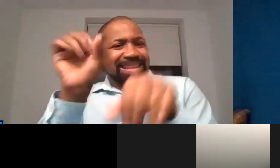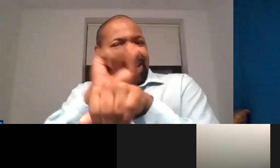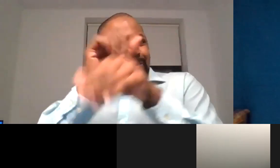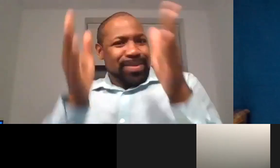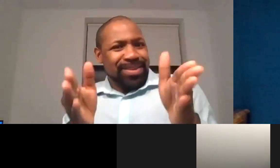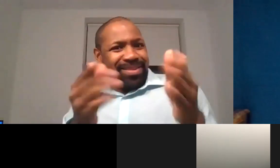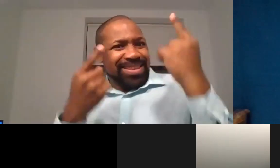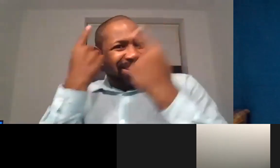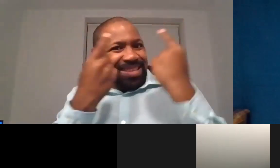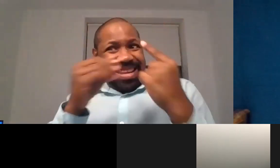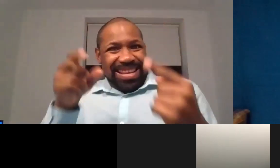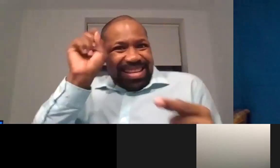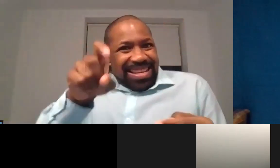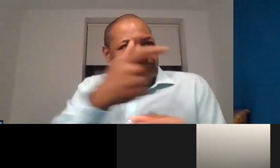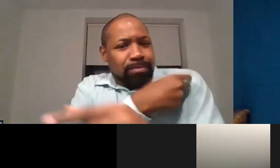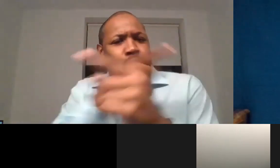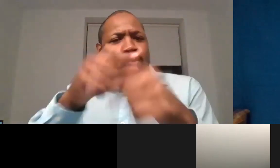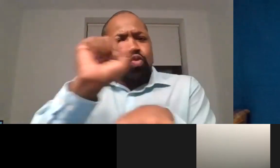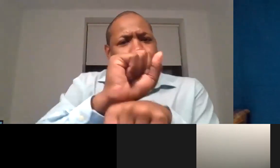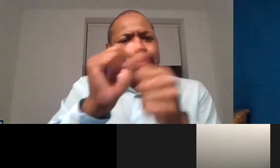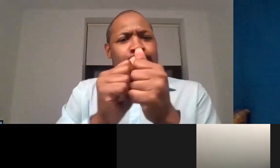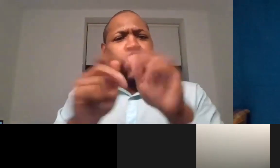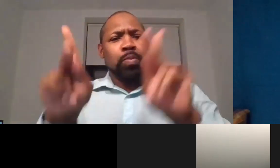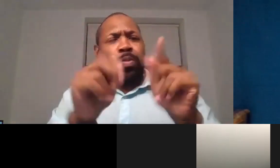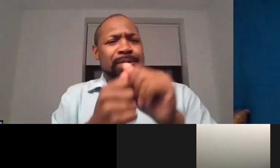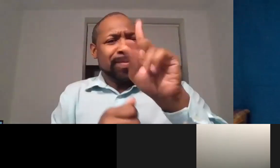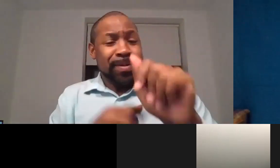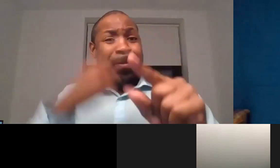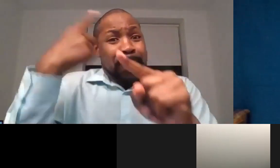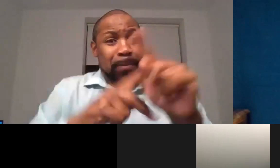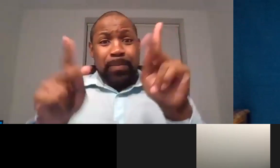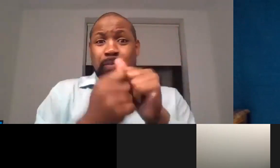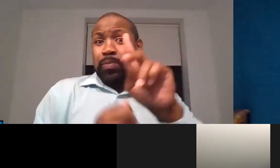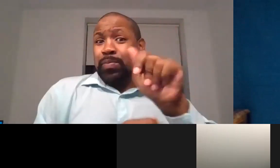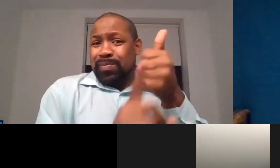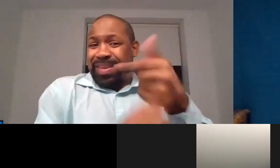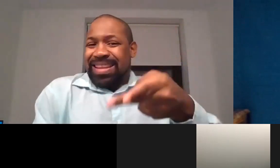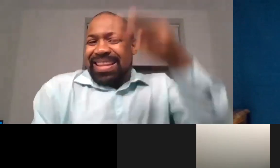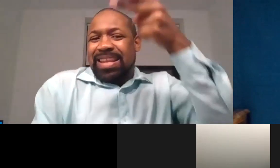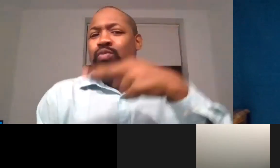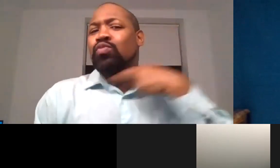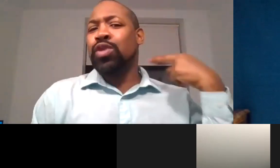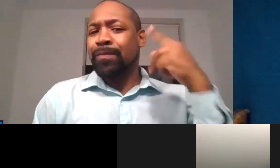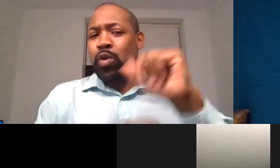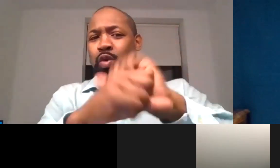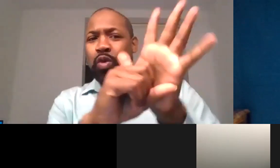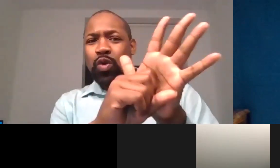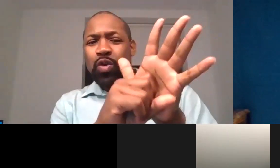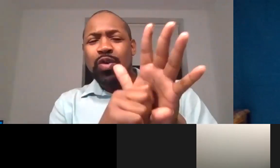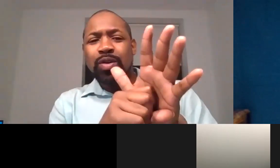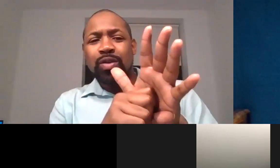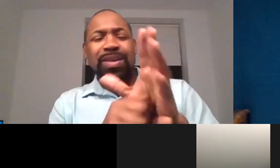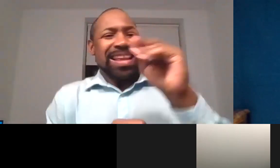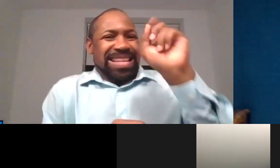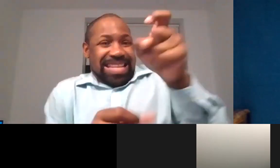too, because it's, our work is considered important. And we work with people with disabilities, and plus people with